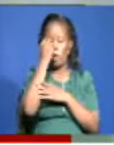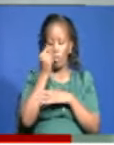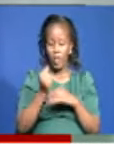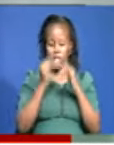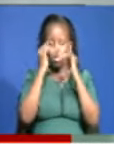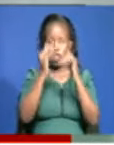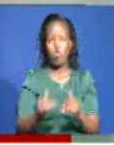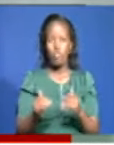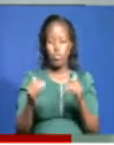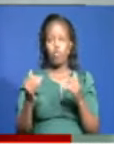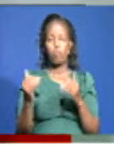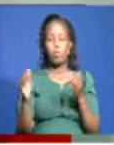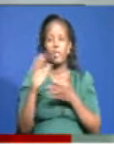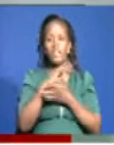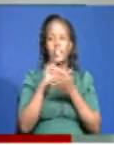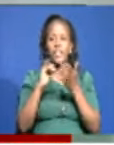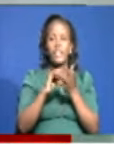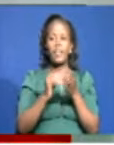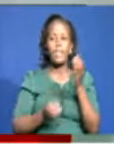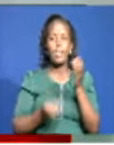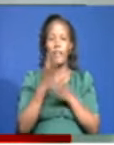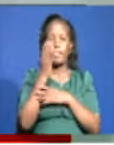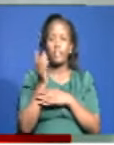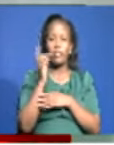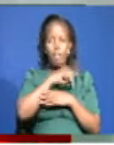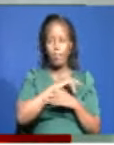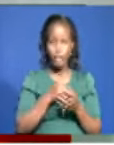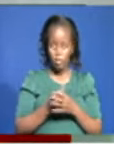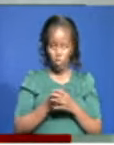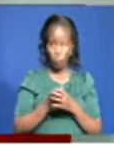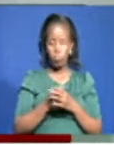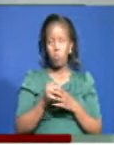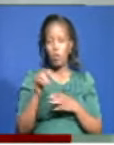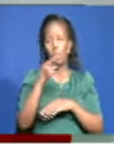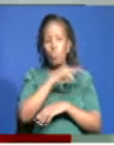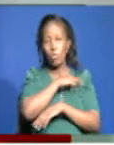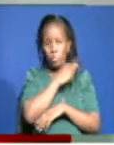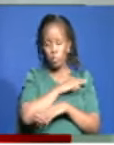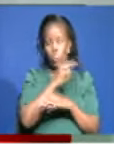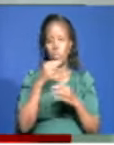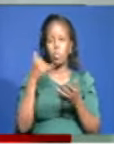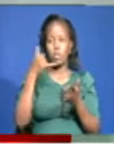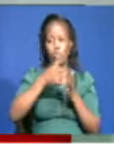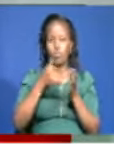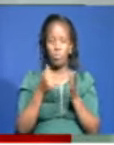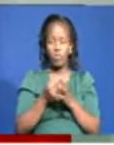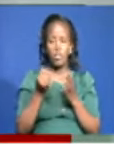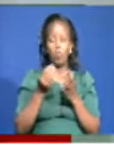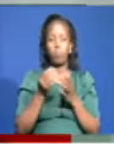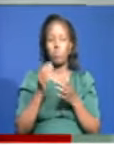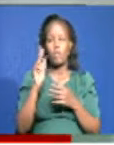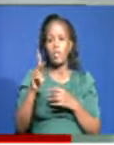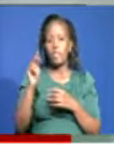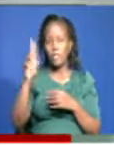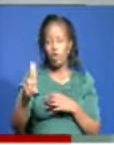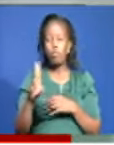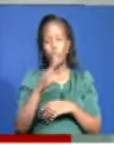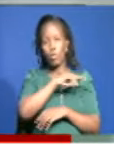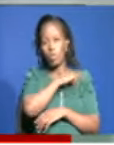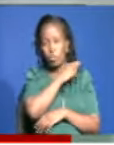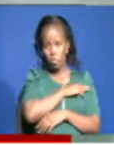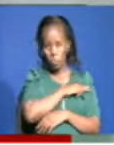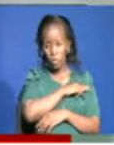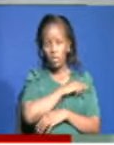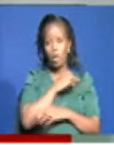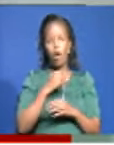launched. The new center, put up at Kenyatta University Teaching Referral and Research Hospital, that's KUTRRH,